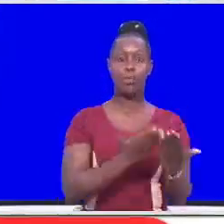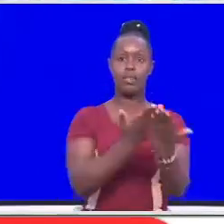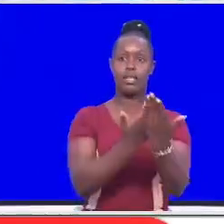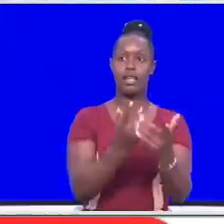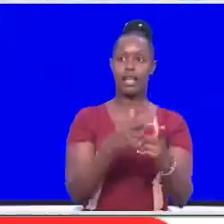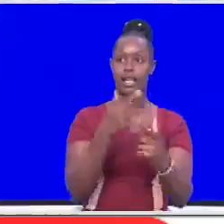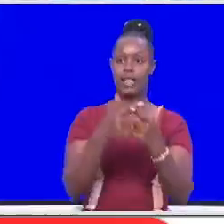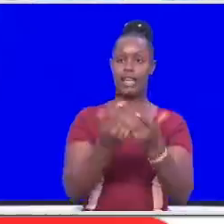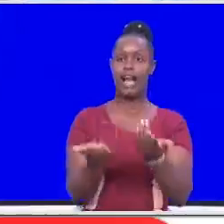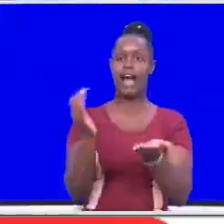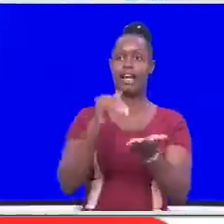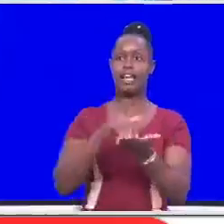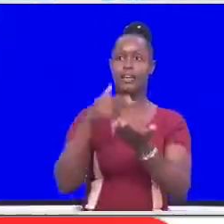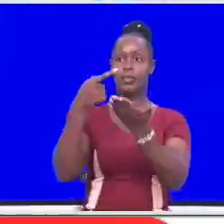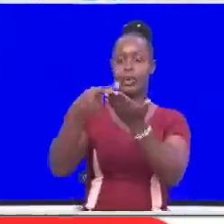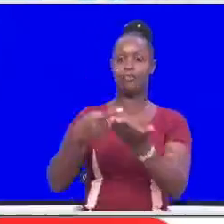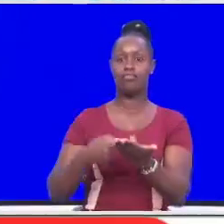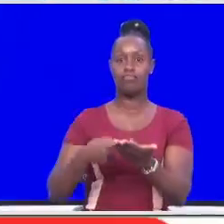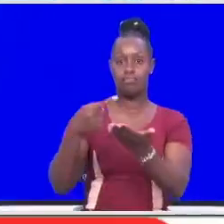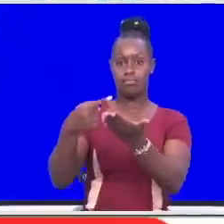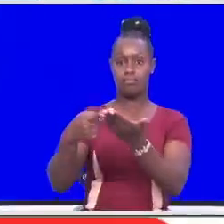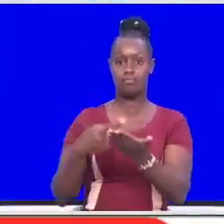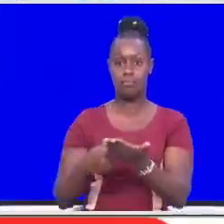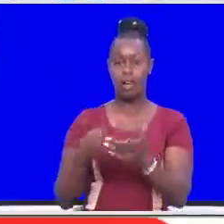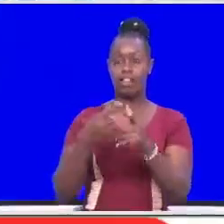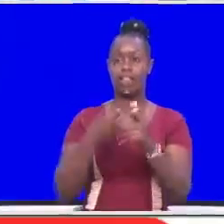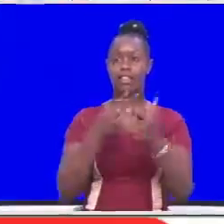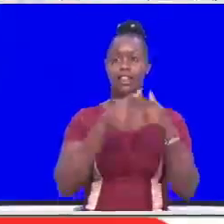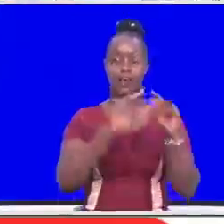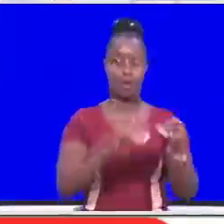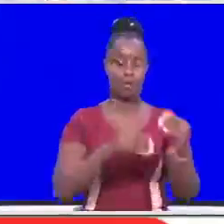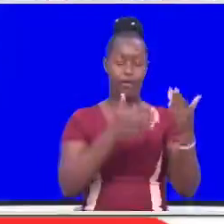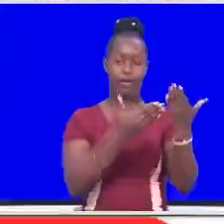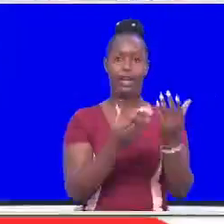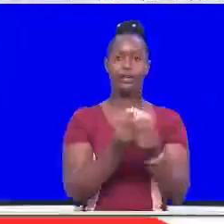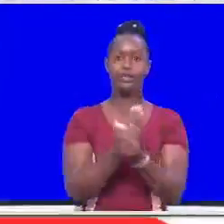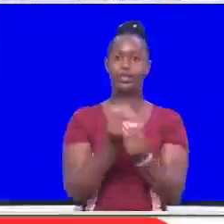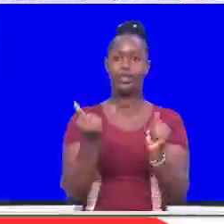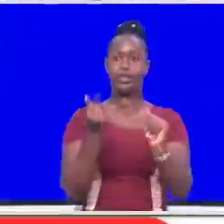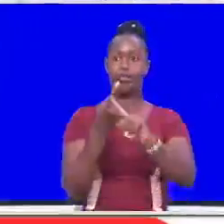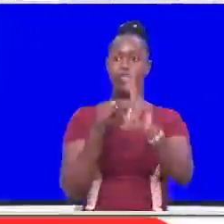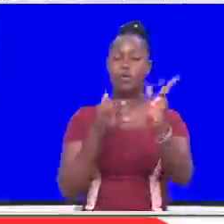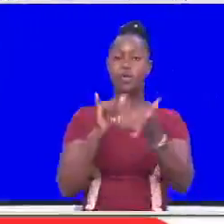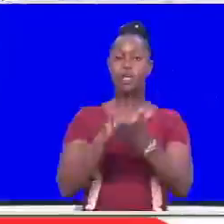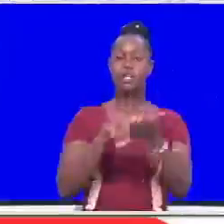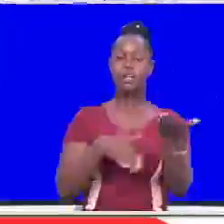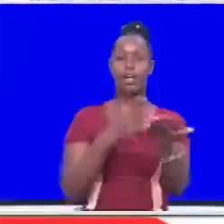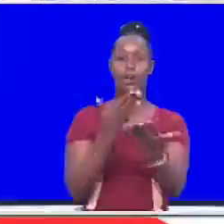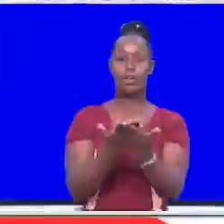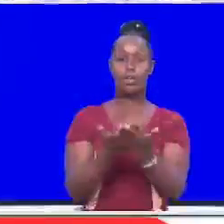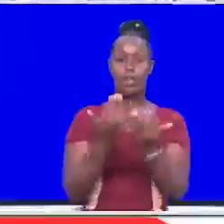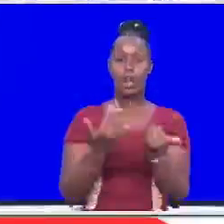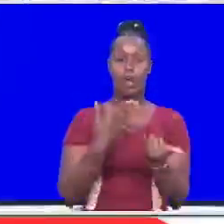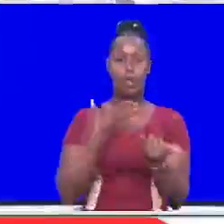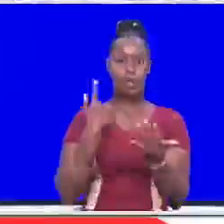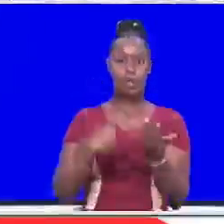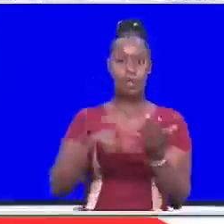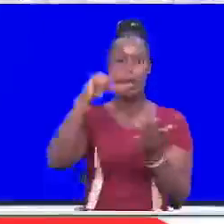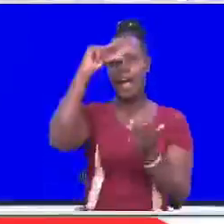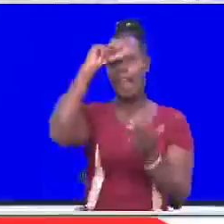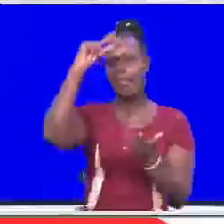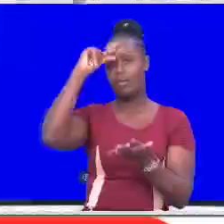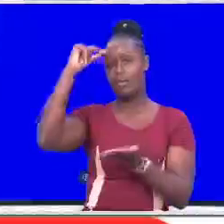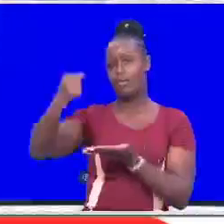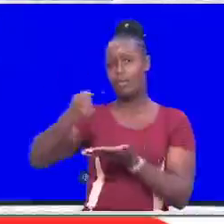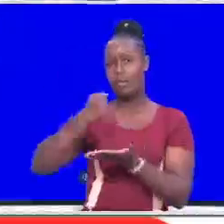come to a table, sit and discuss and provide a solution. Katika ombi hilo, madaktari hao wanaitaka serikali kuajiri madaktari